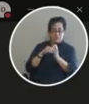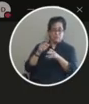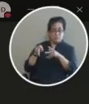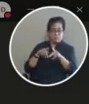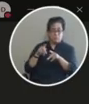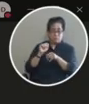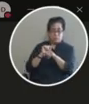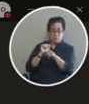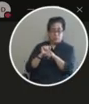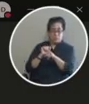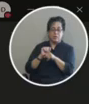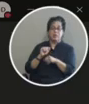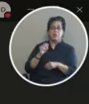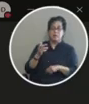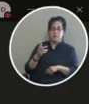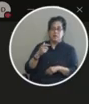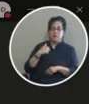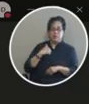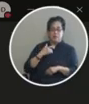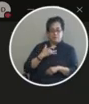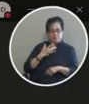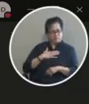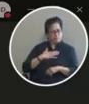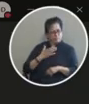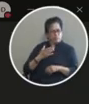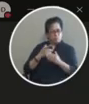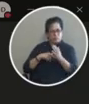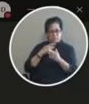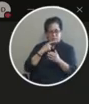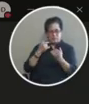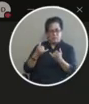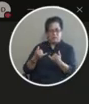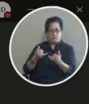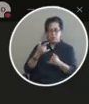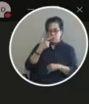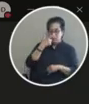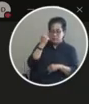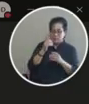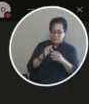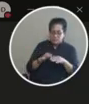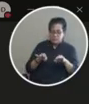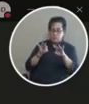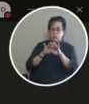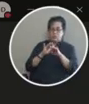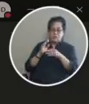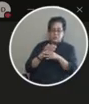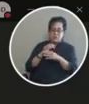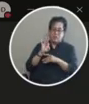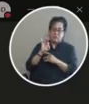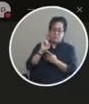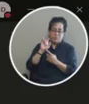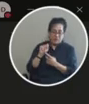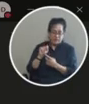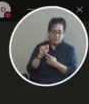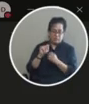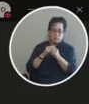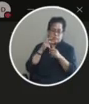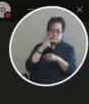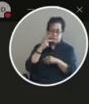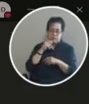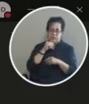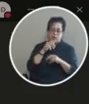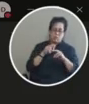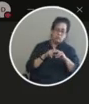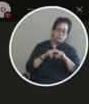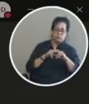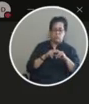do feel compelled to say what I'm saying right now, because it's important to share facts with the public and not just sit back and